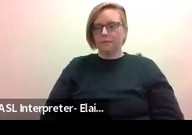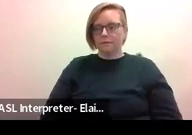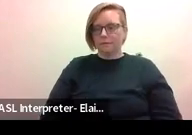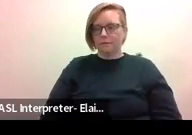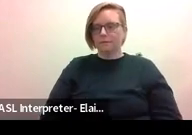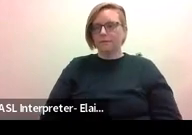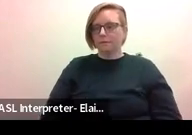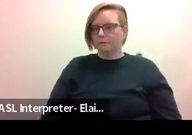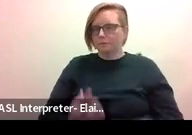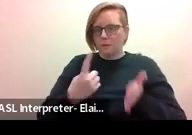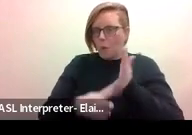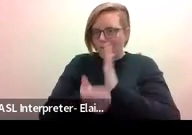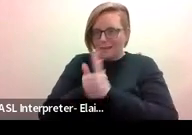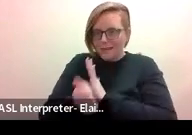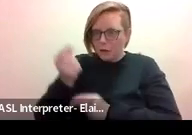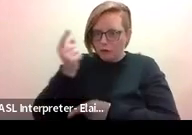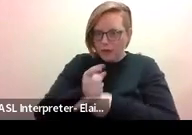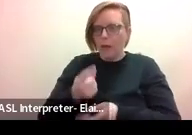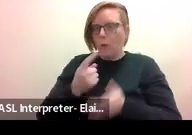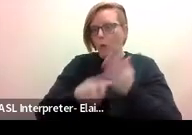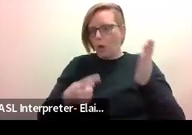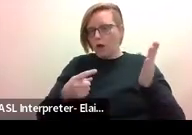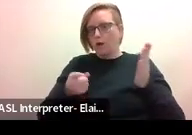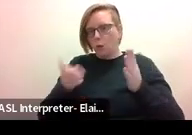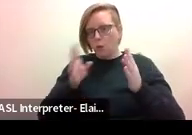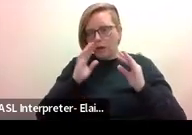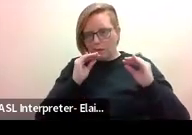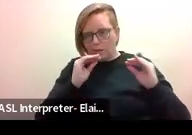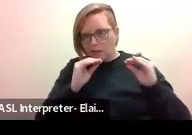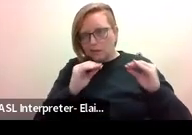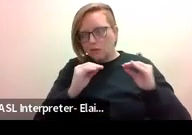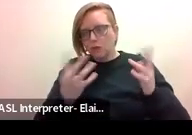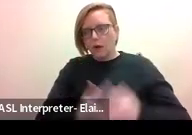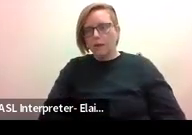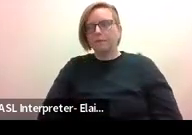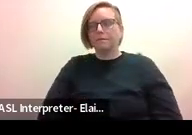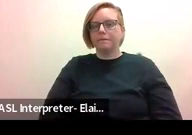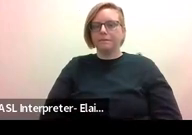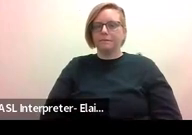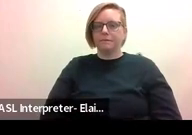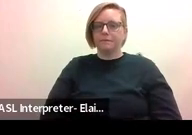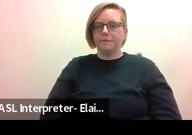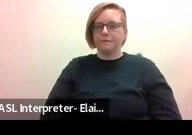What skill? What are you teaching? That's right. What are you teaching?